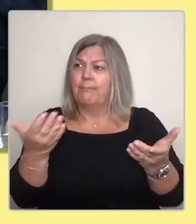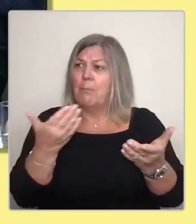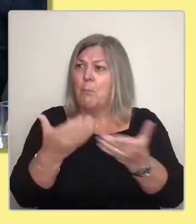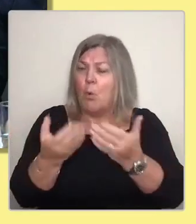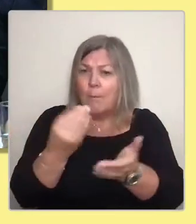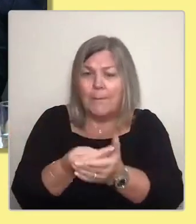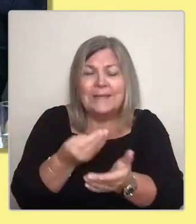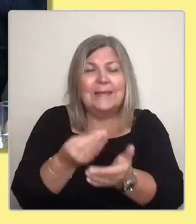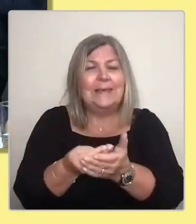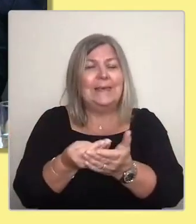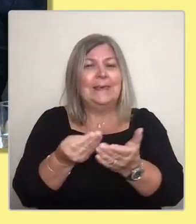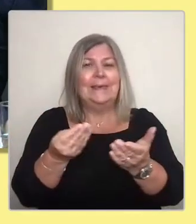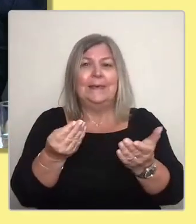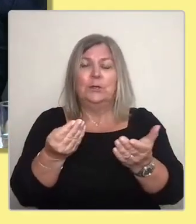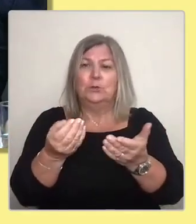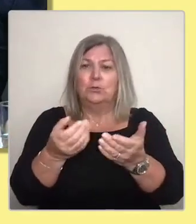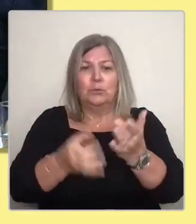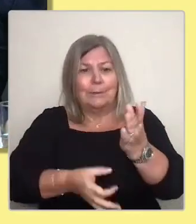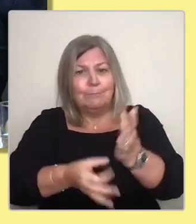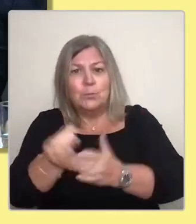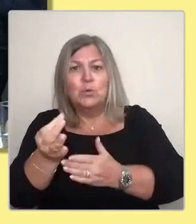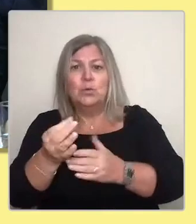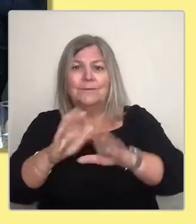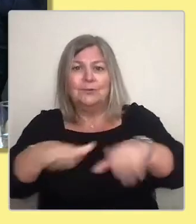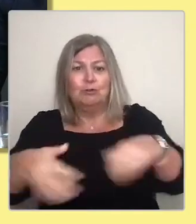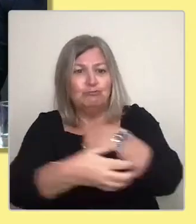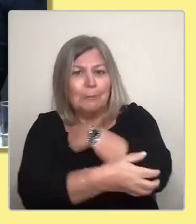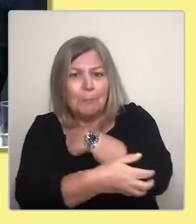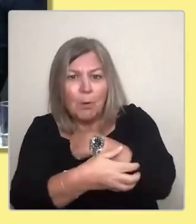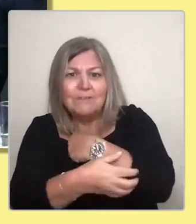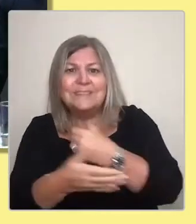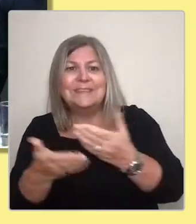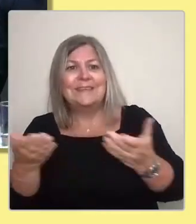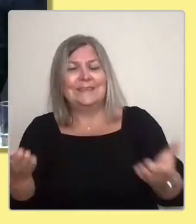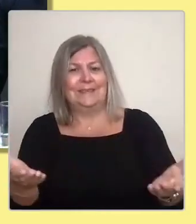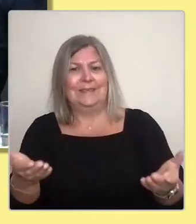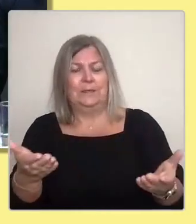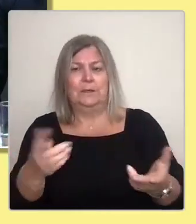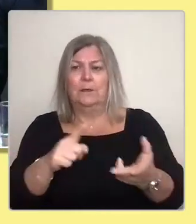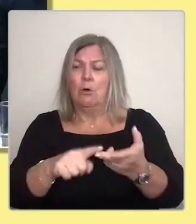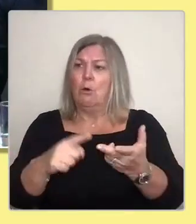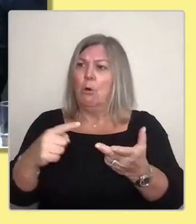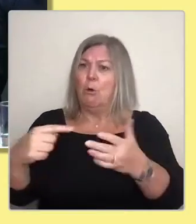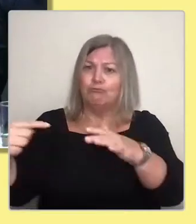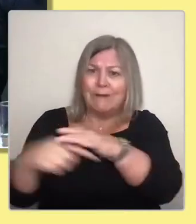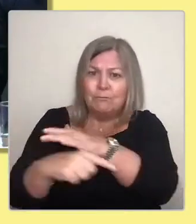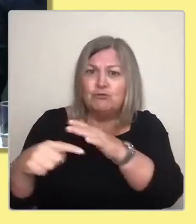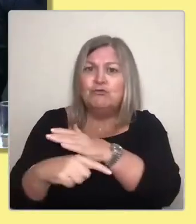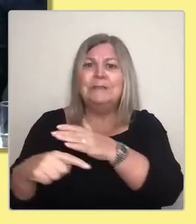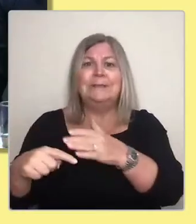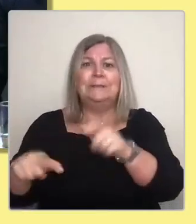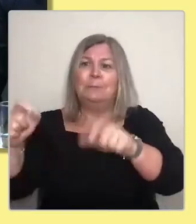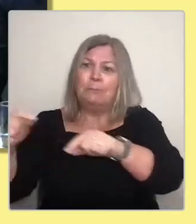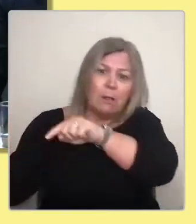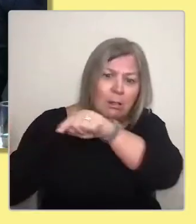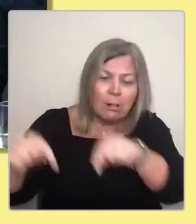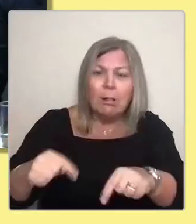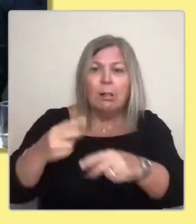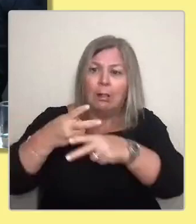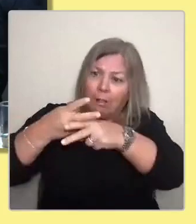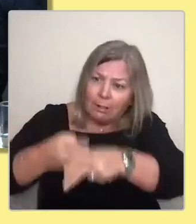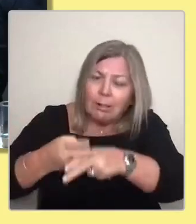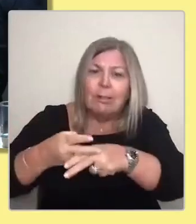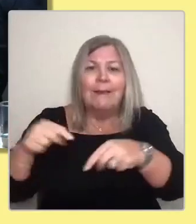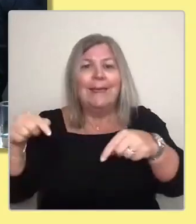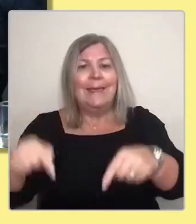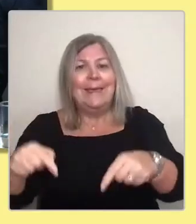of poverty? How do we ensure there's funding in place to give refugees, asylum seekers, and